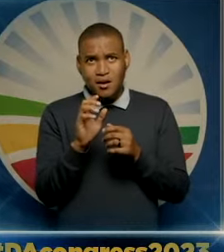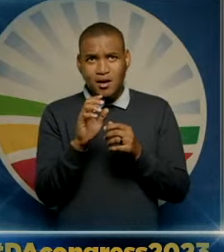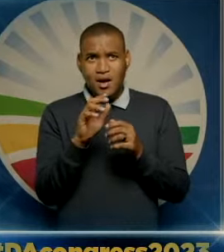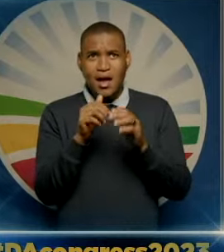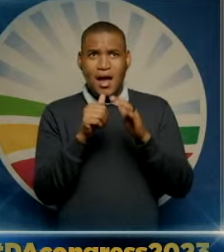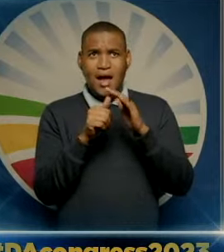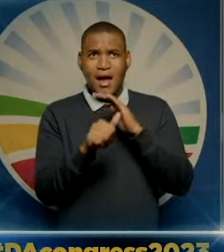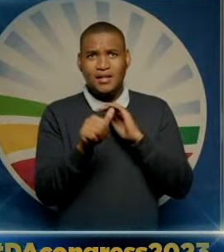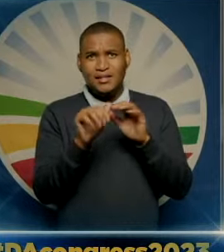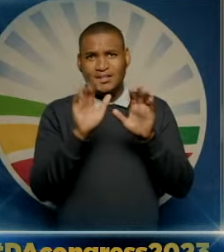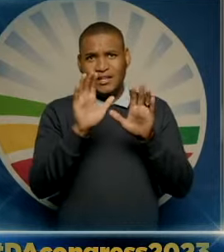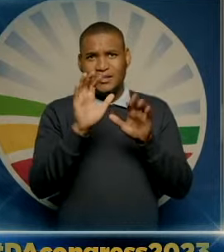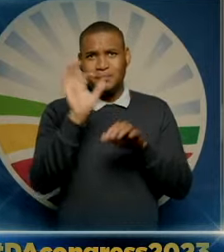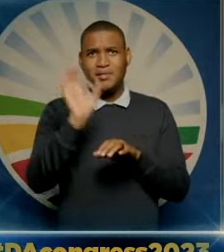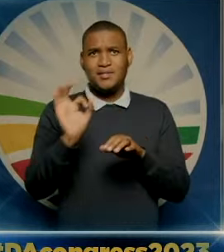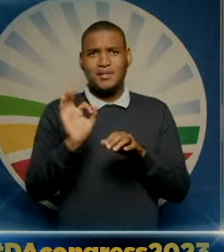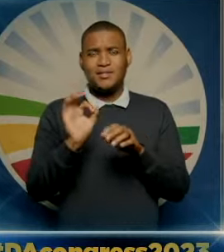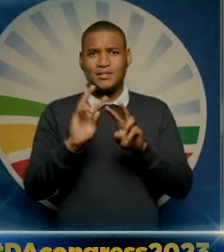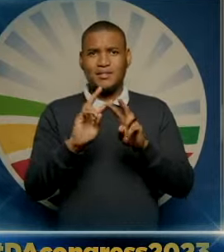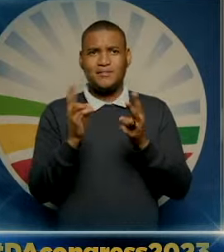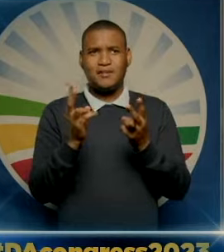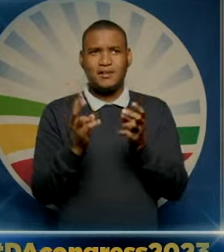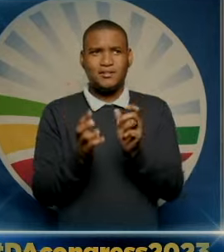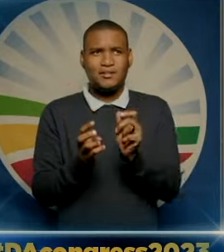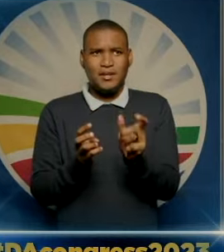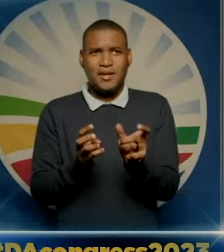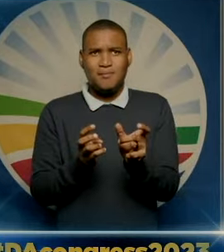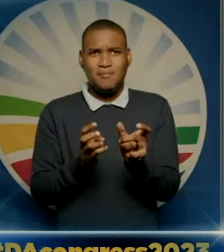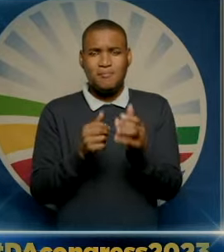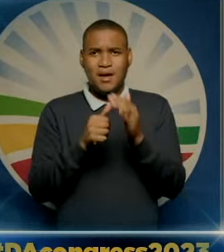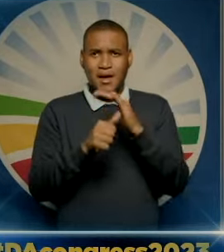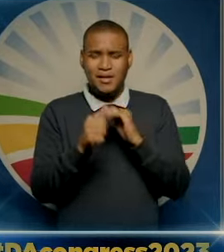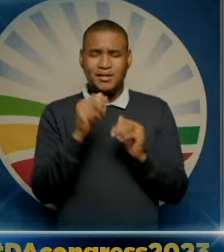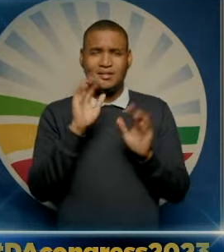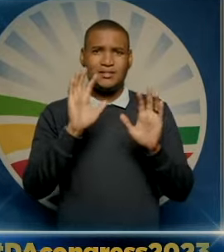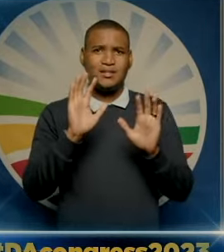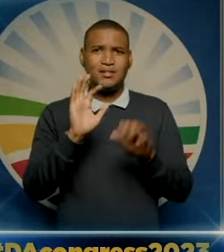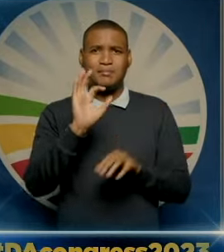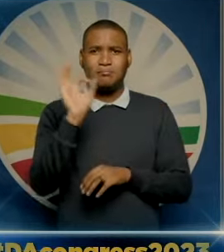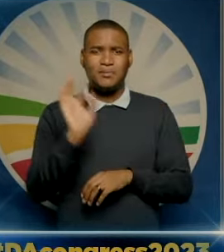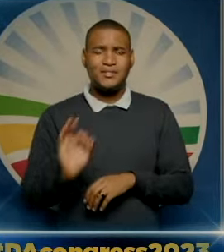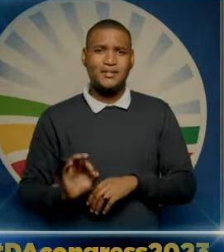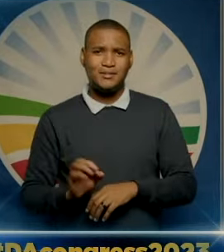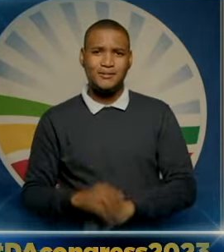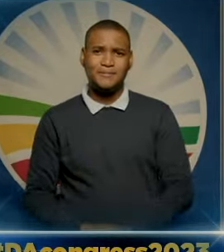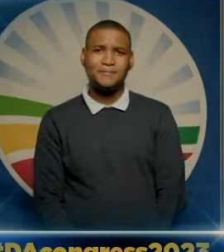under 10%. Under 10%.